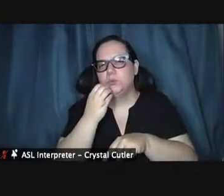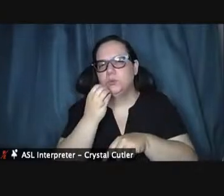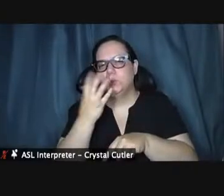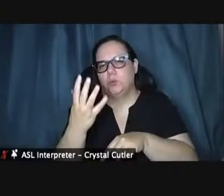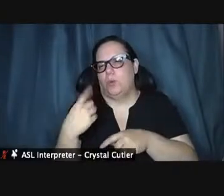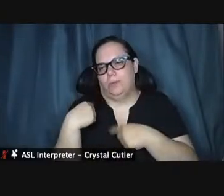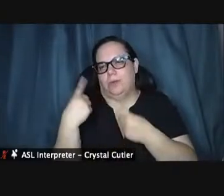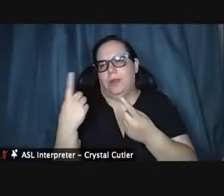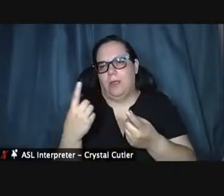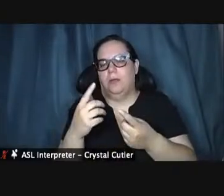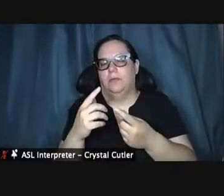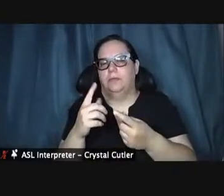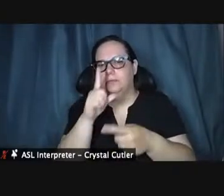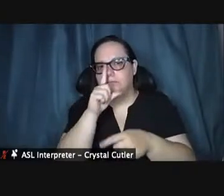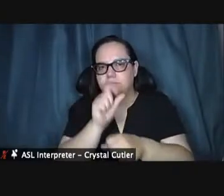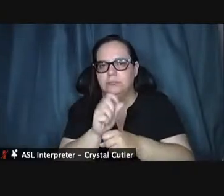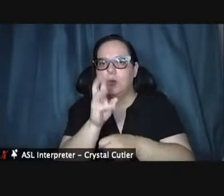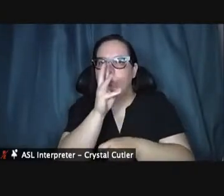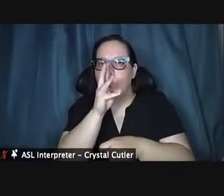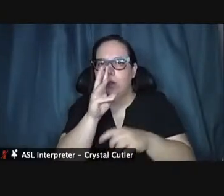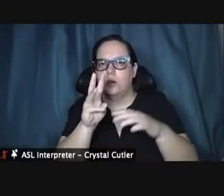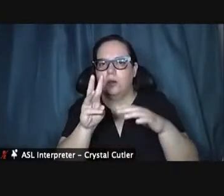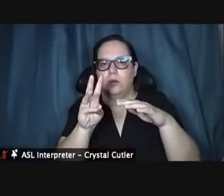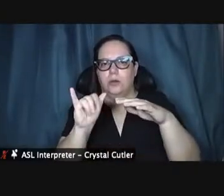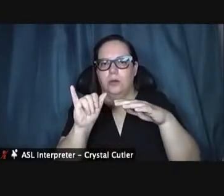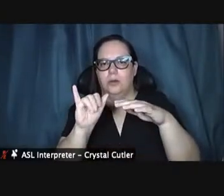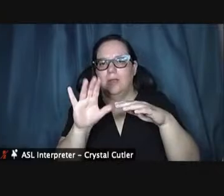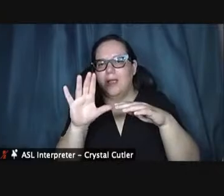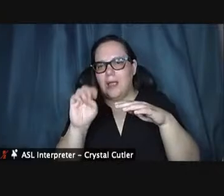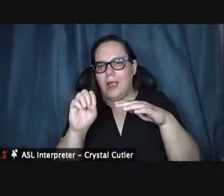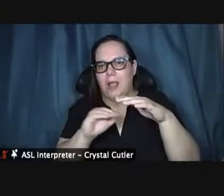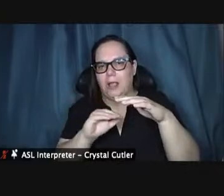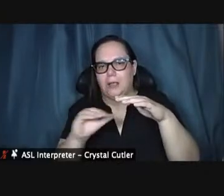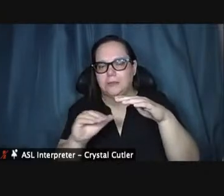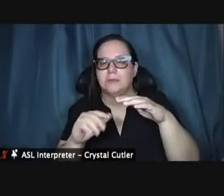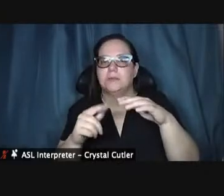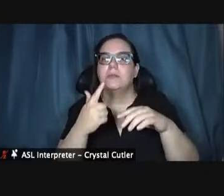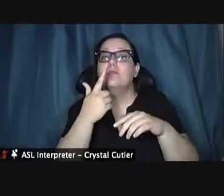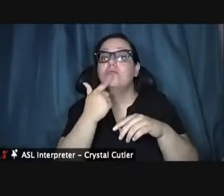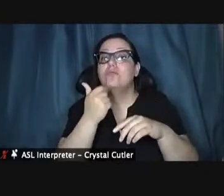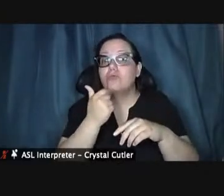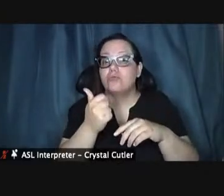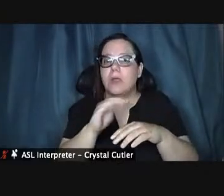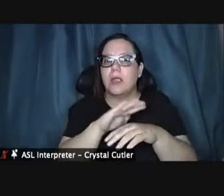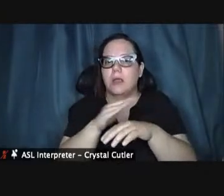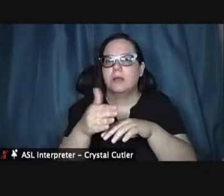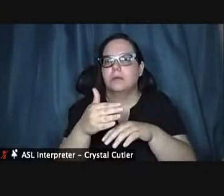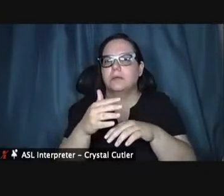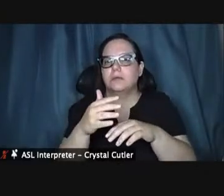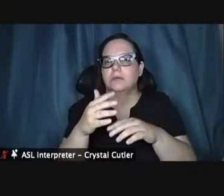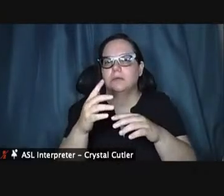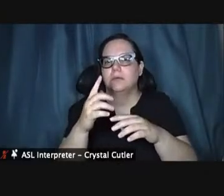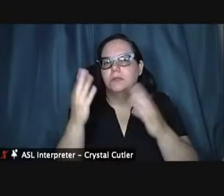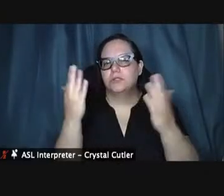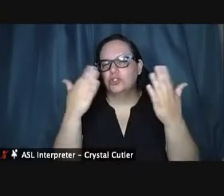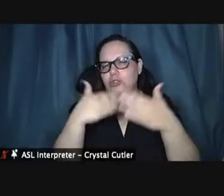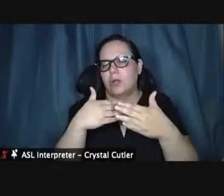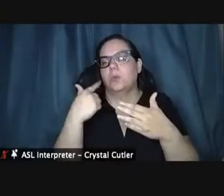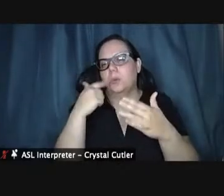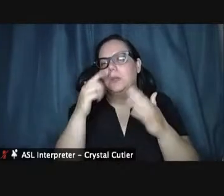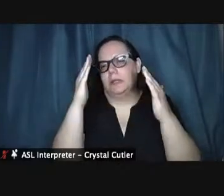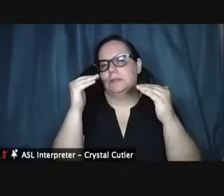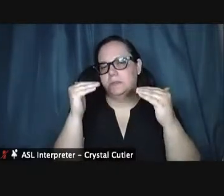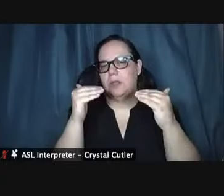ice. Stable, red being at the surface, like a permanently shadowed region. We expect water ice, the temperatures to be cold enough for water ice to be stable